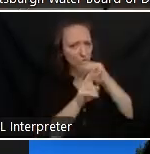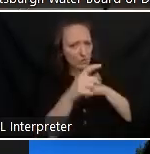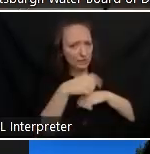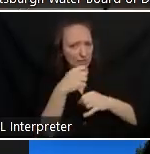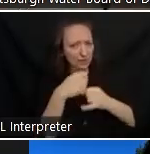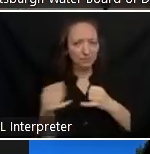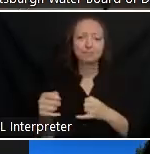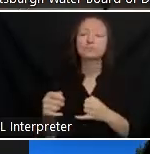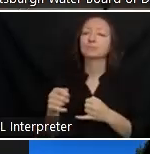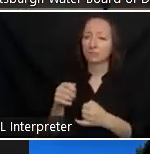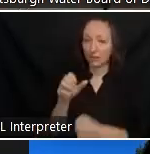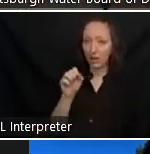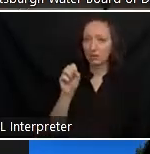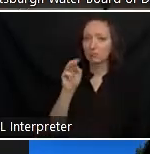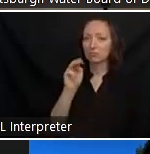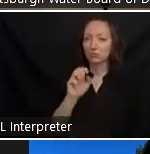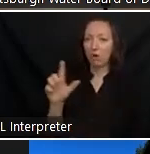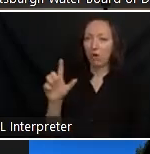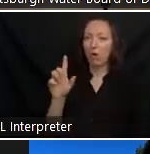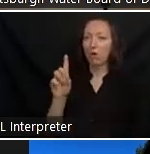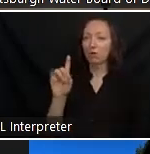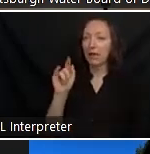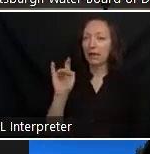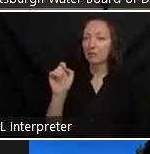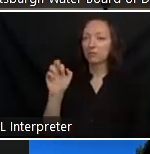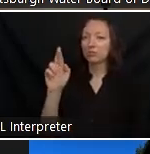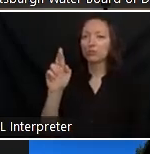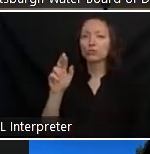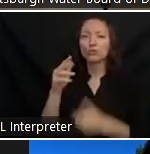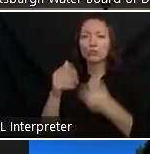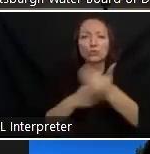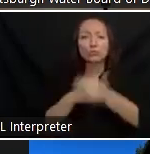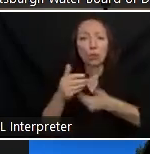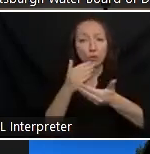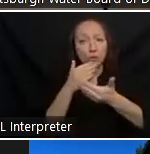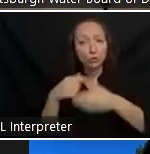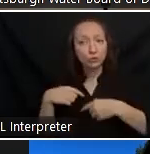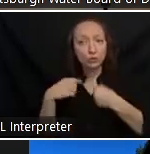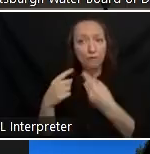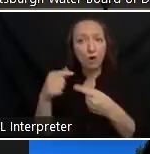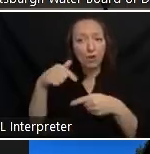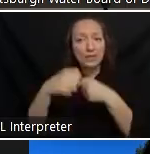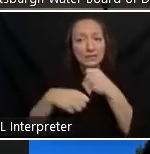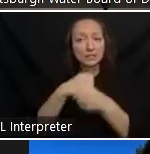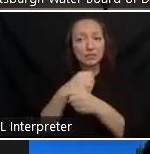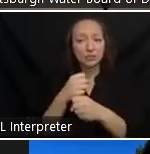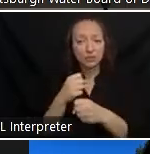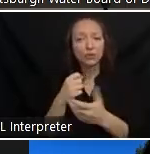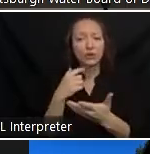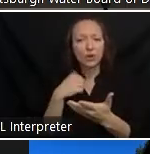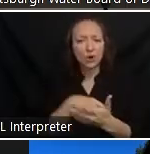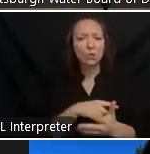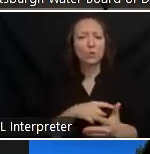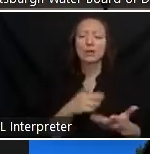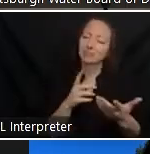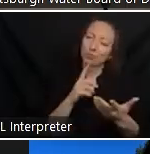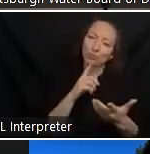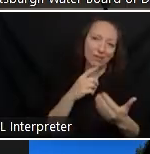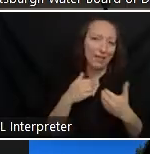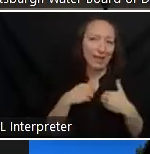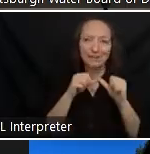is going well. We this year started, we're always in a continuous cycle. So